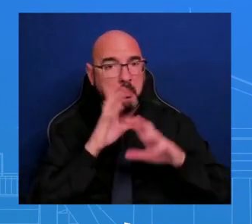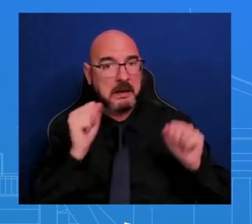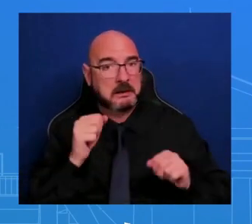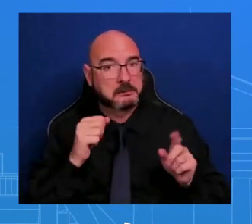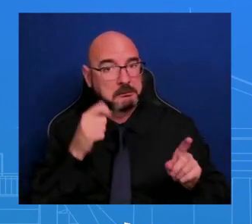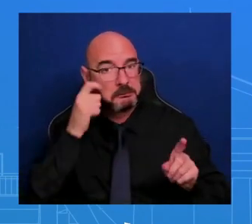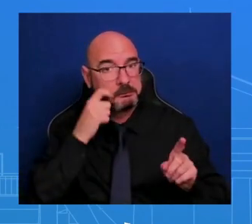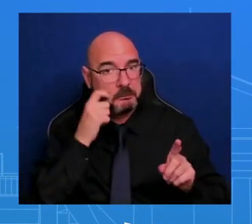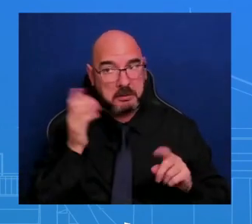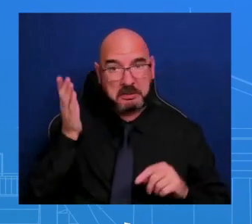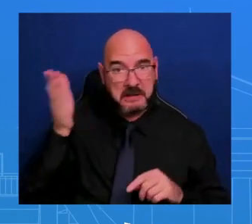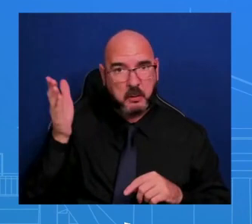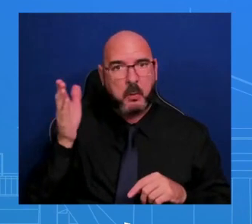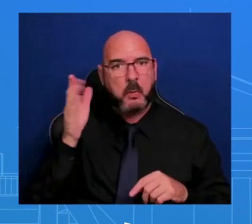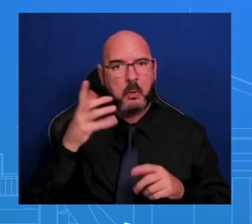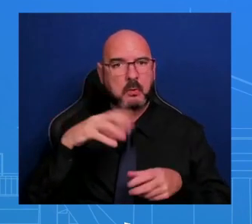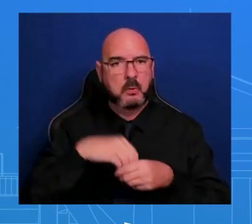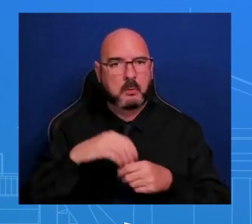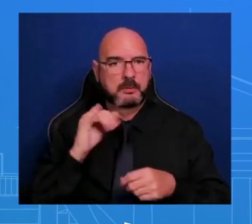continue those consultations.